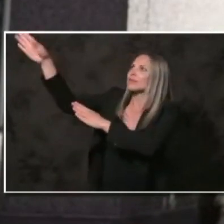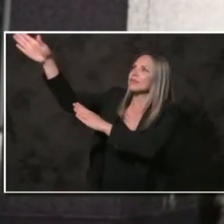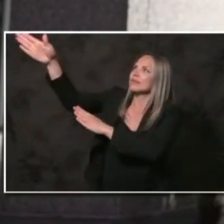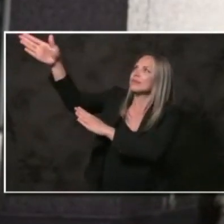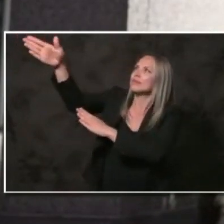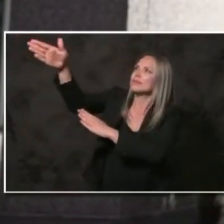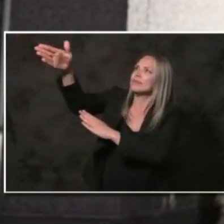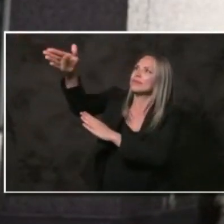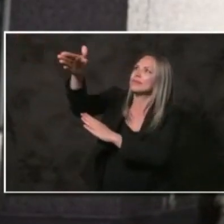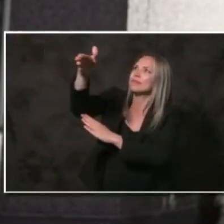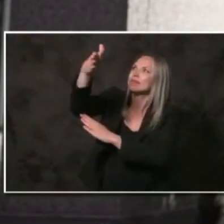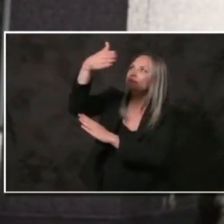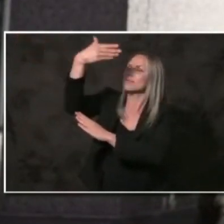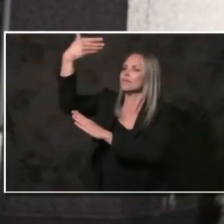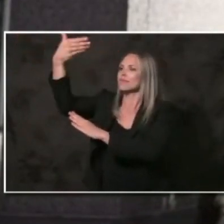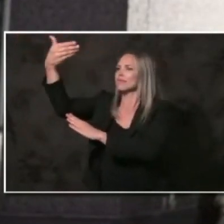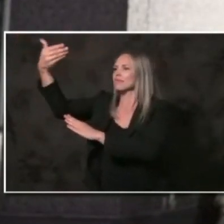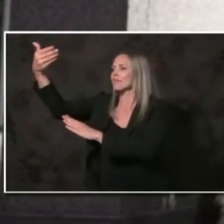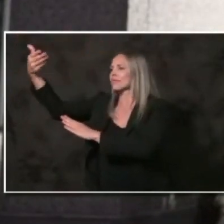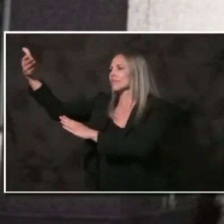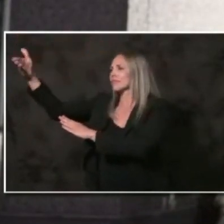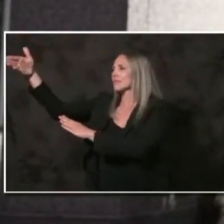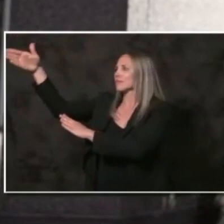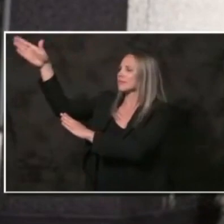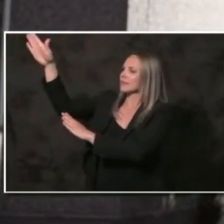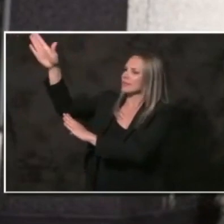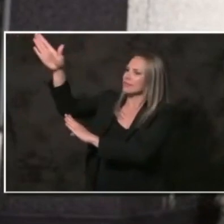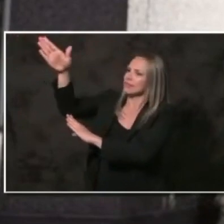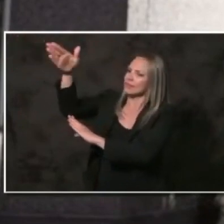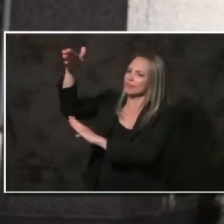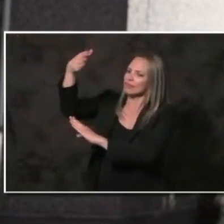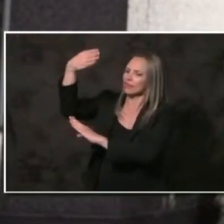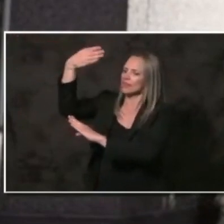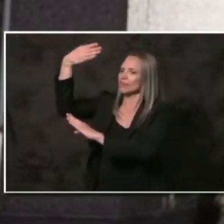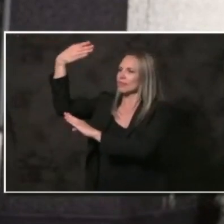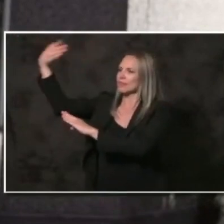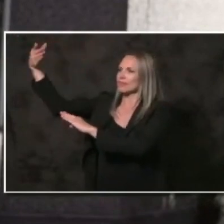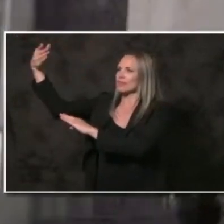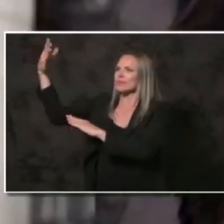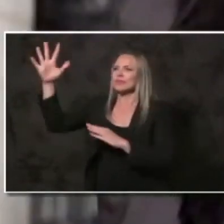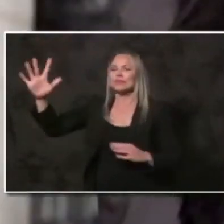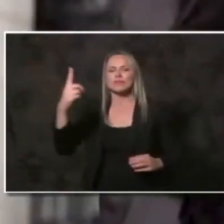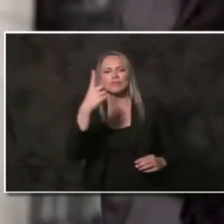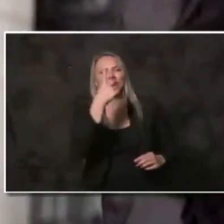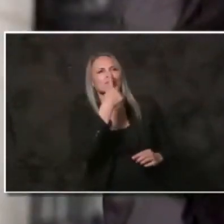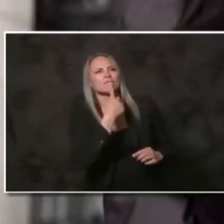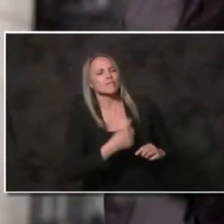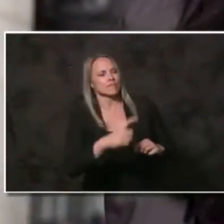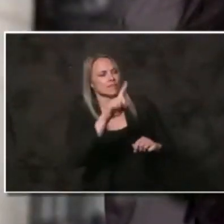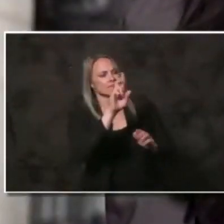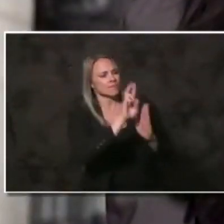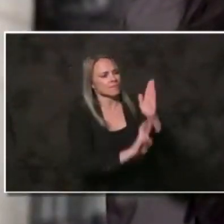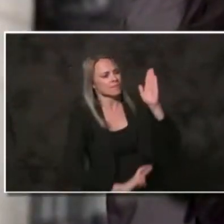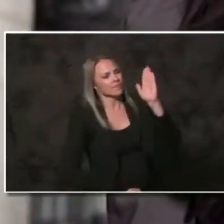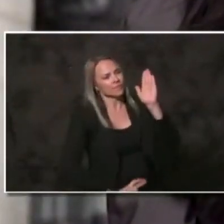gallantly streaming, And the